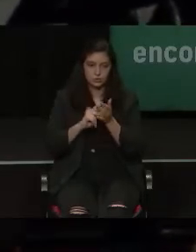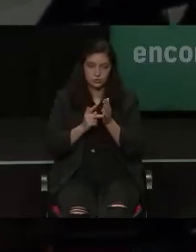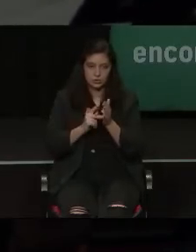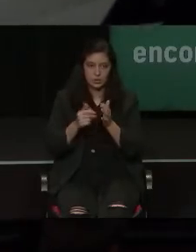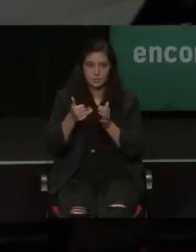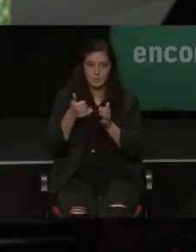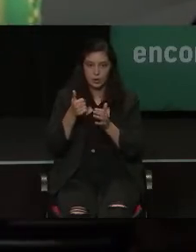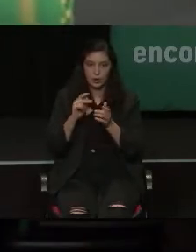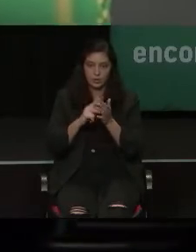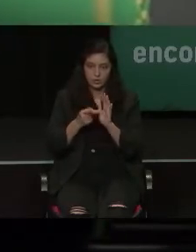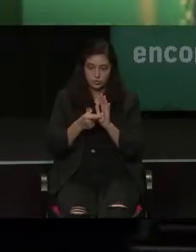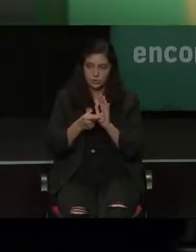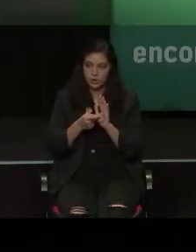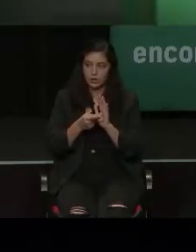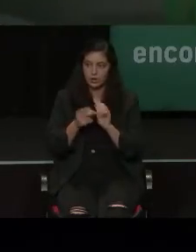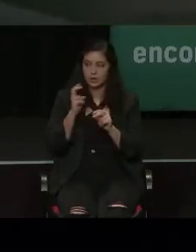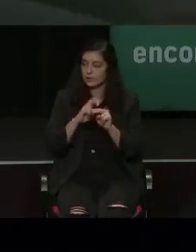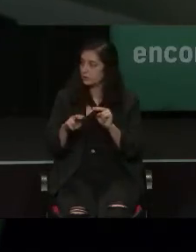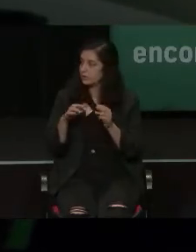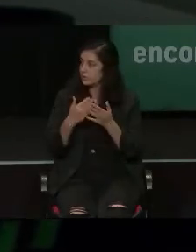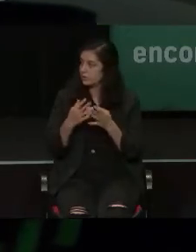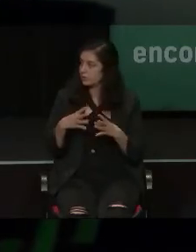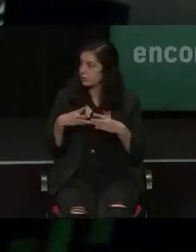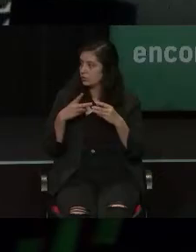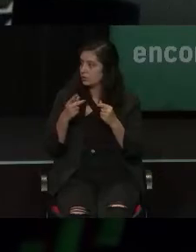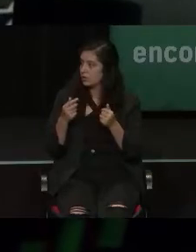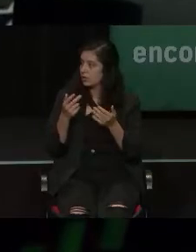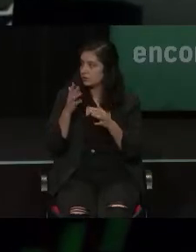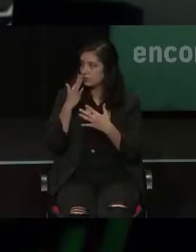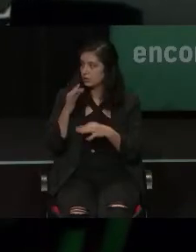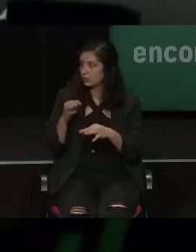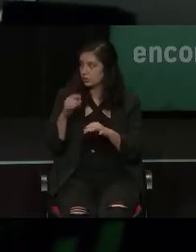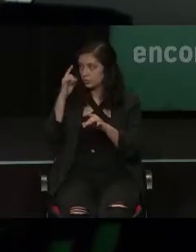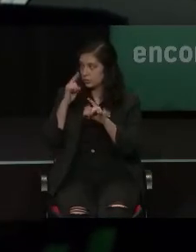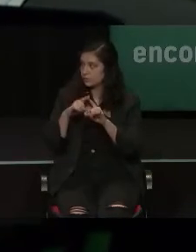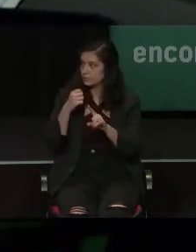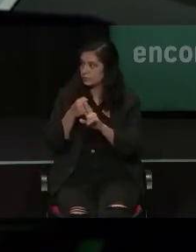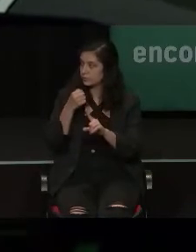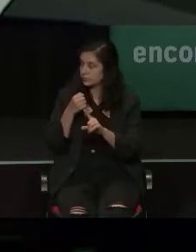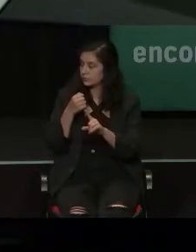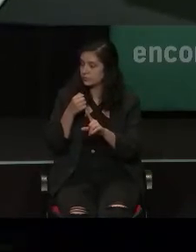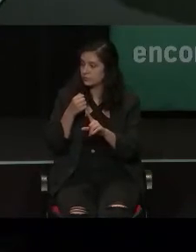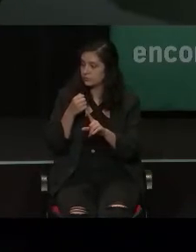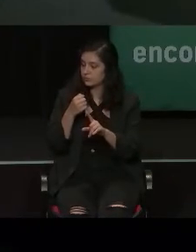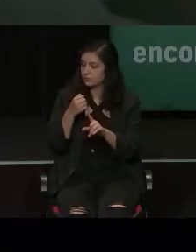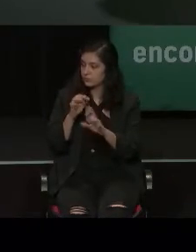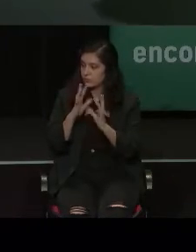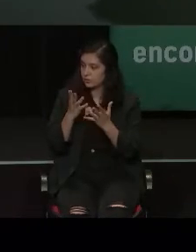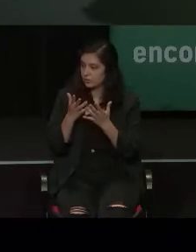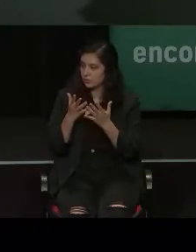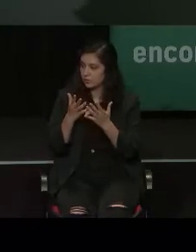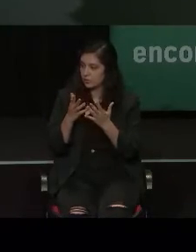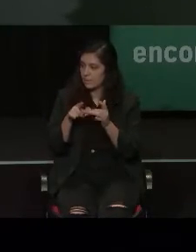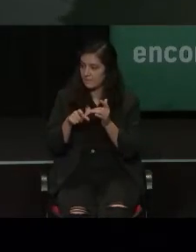multi-resistance. She is from the Lab of Biotechnology and Energy, and this is a nature-inspired approach to face the paradigm